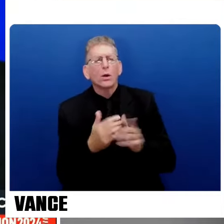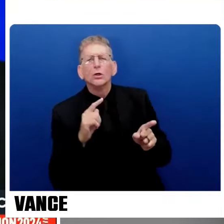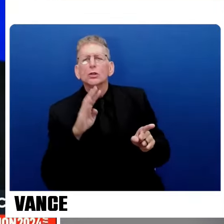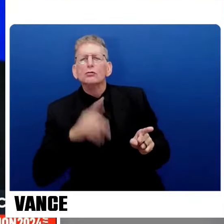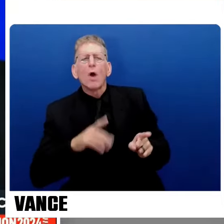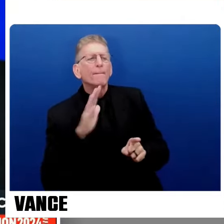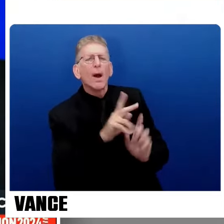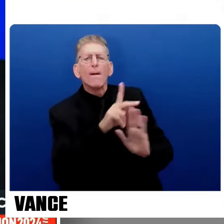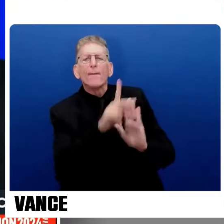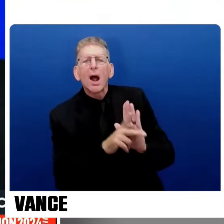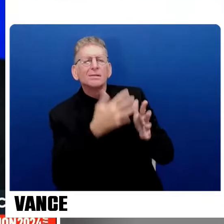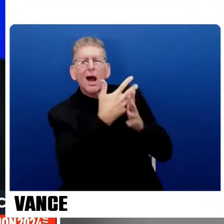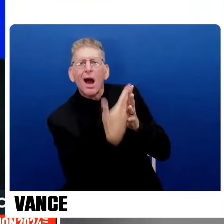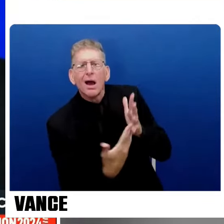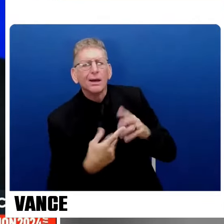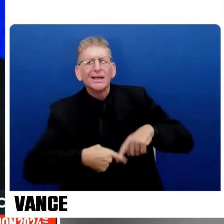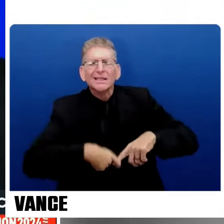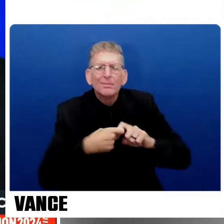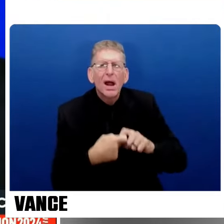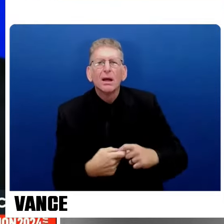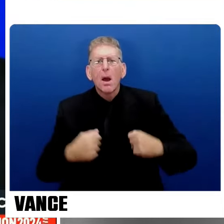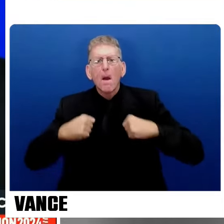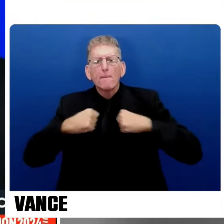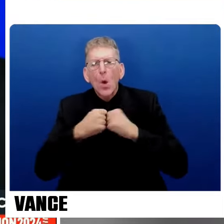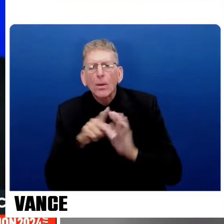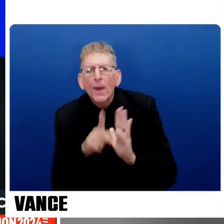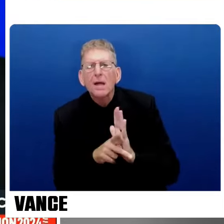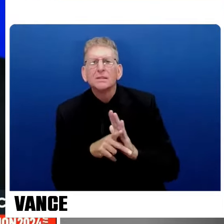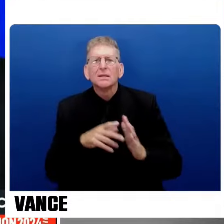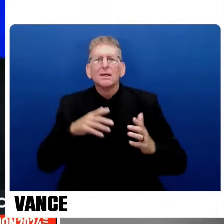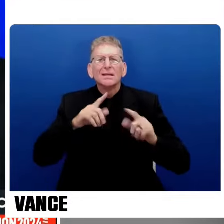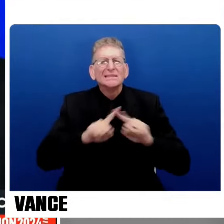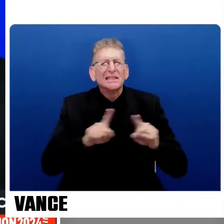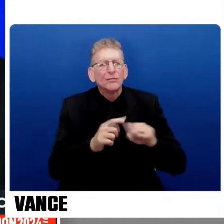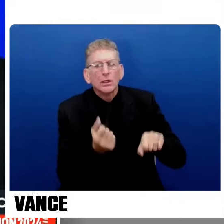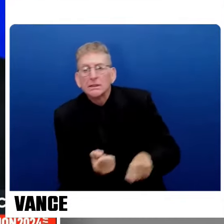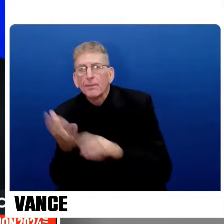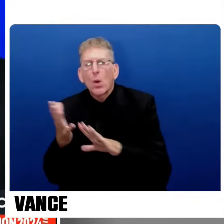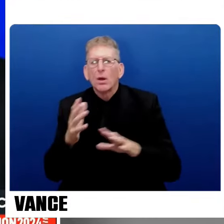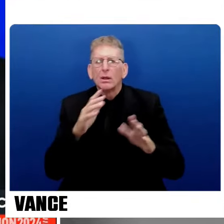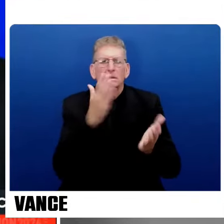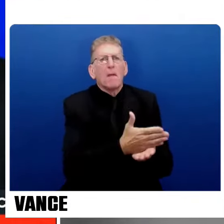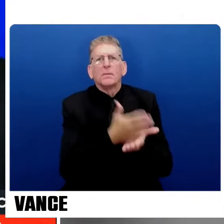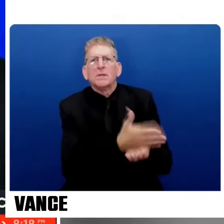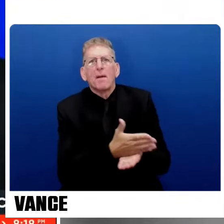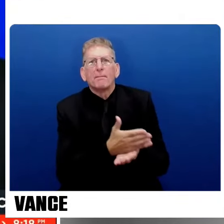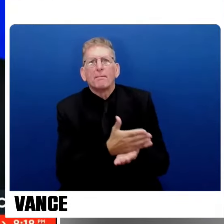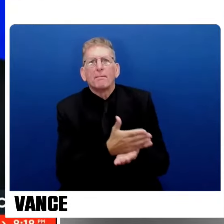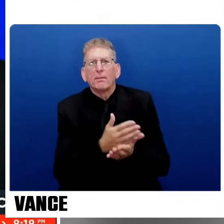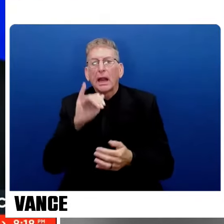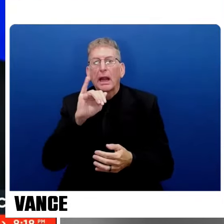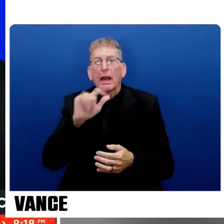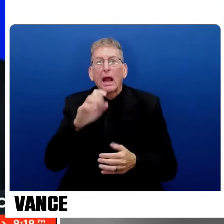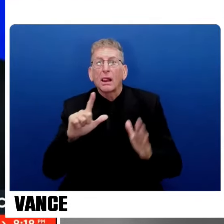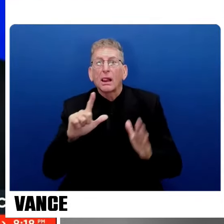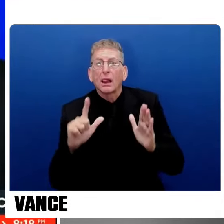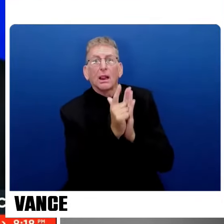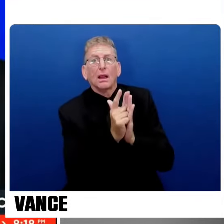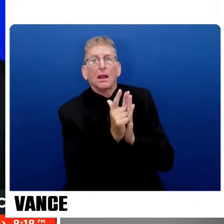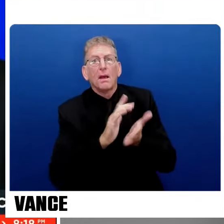aliens, massively increasing the asylum fraud that exists in our system. That has opened the floodgates. And what it's meant is that a